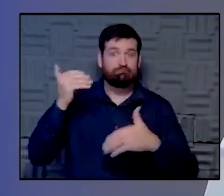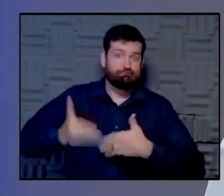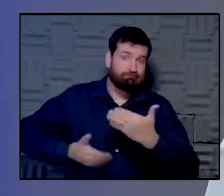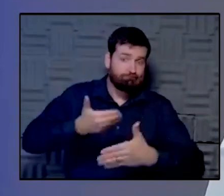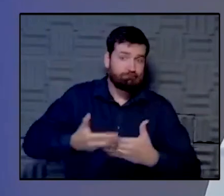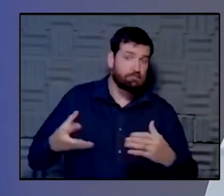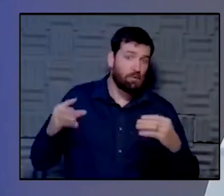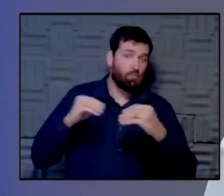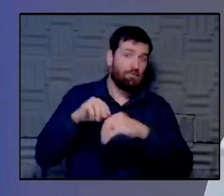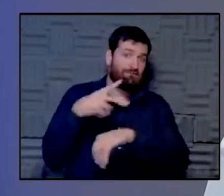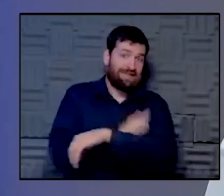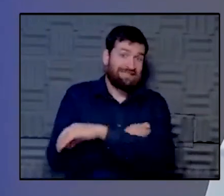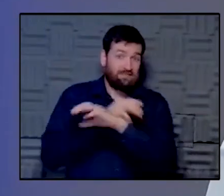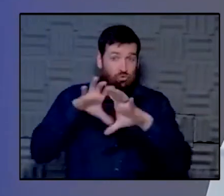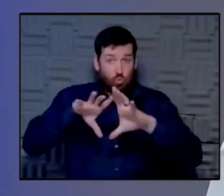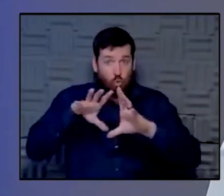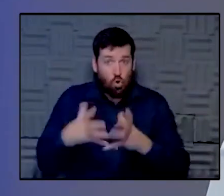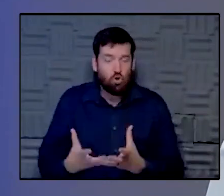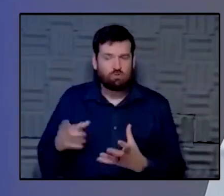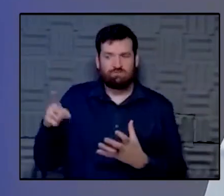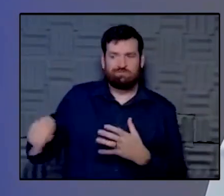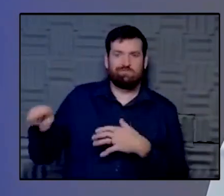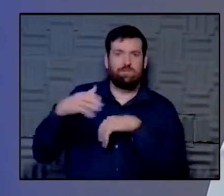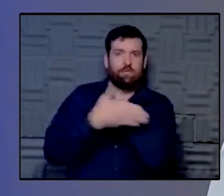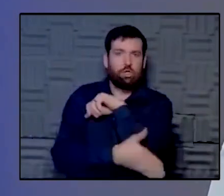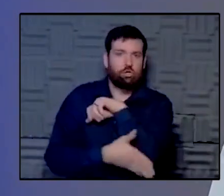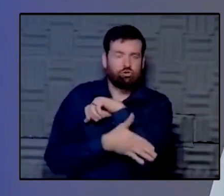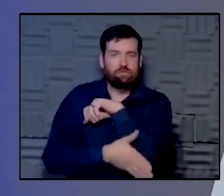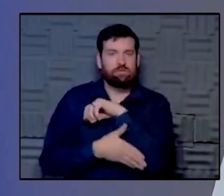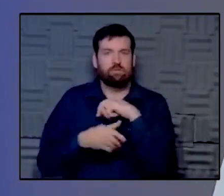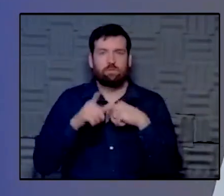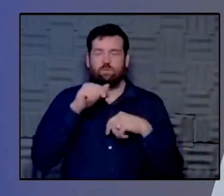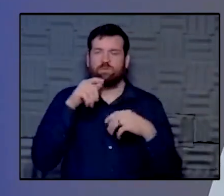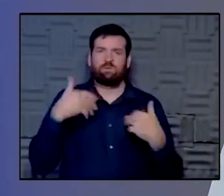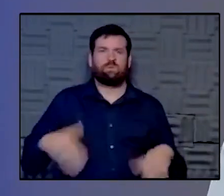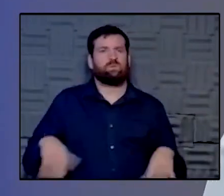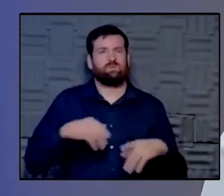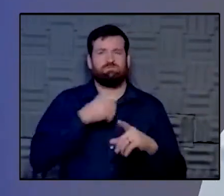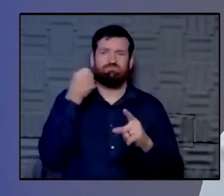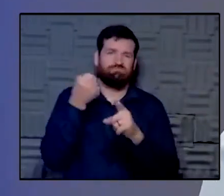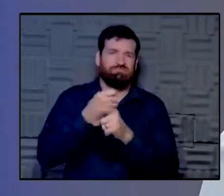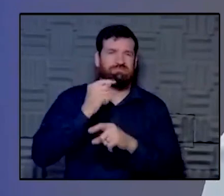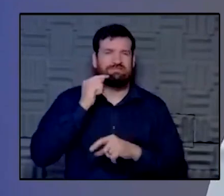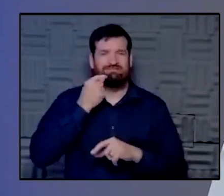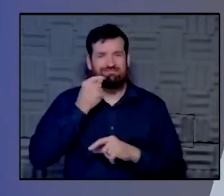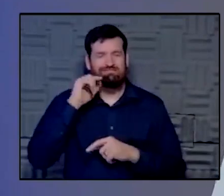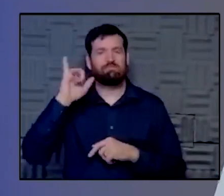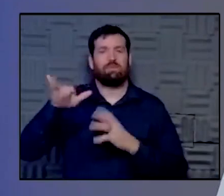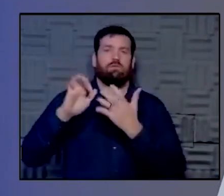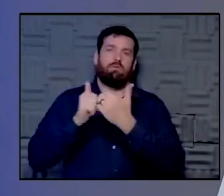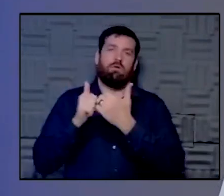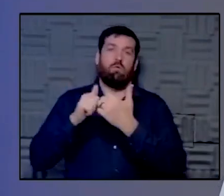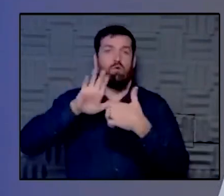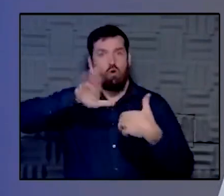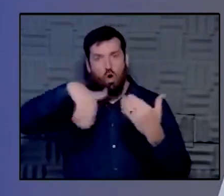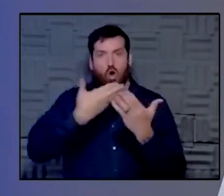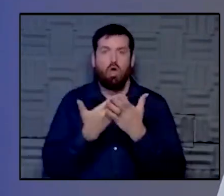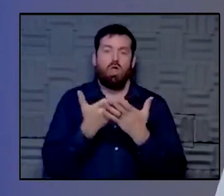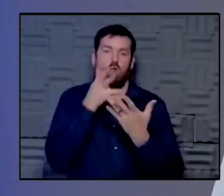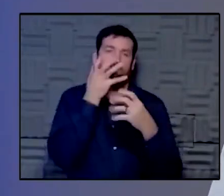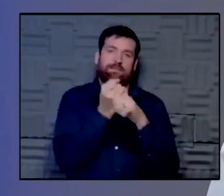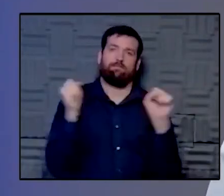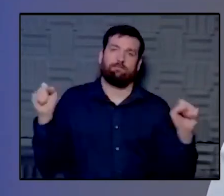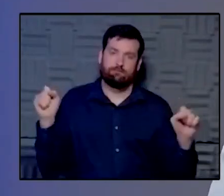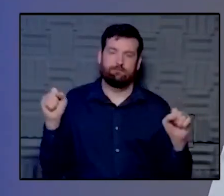people vaccinated around the world, especially in those countries that are so devastatingly hit right now, that is the way that we are all going to be